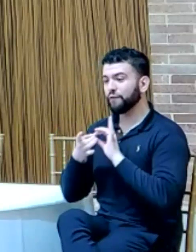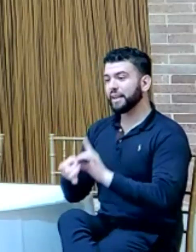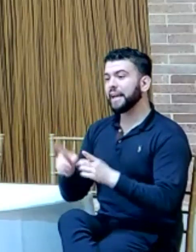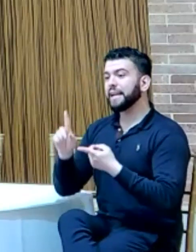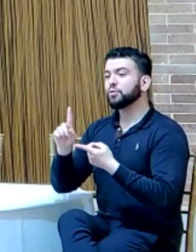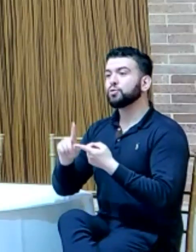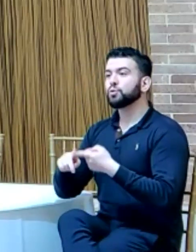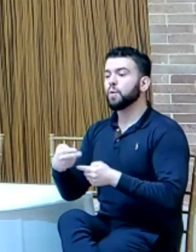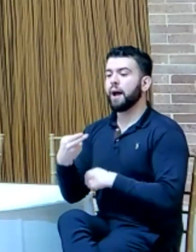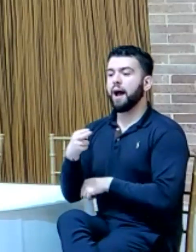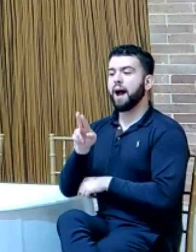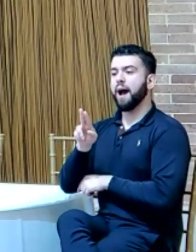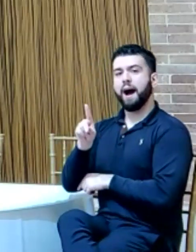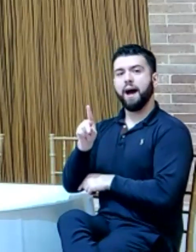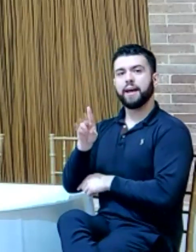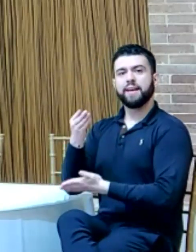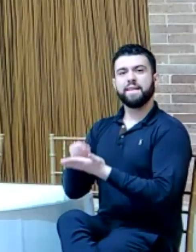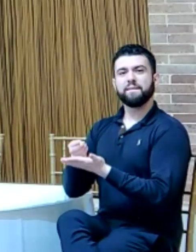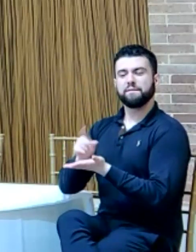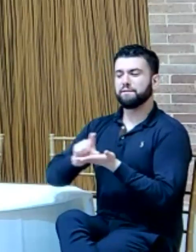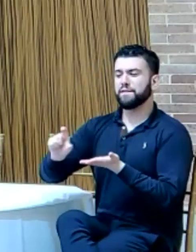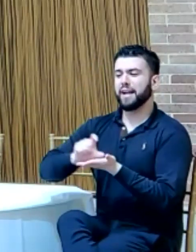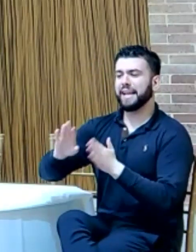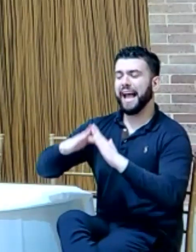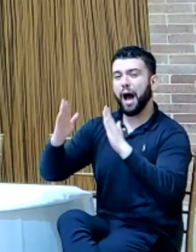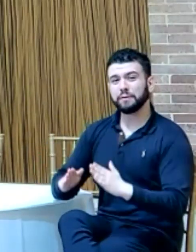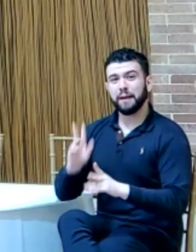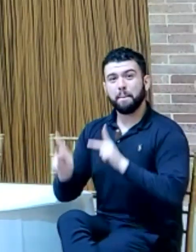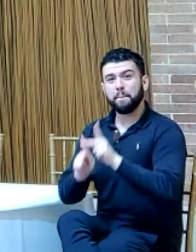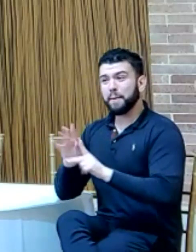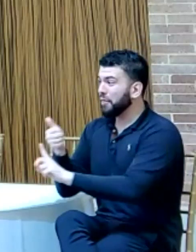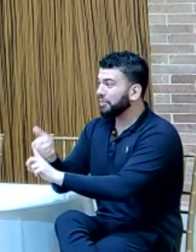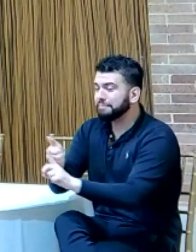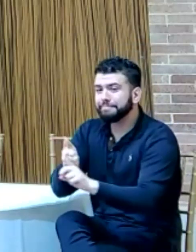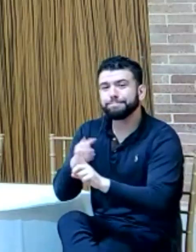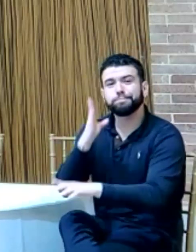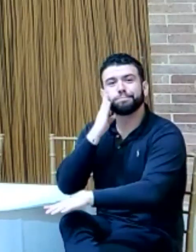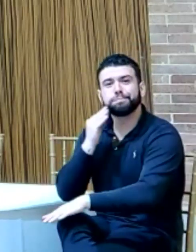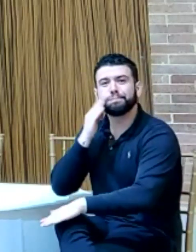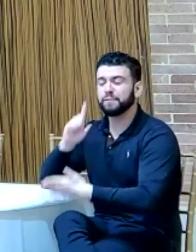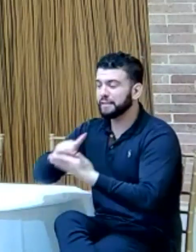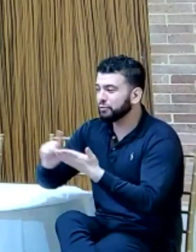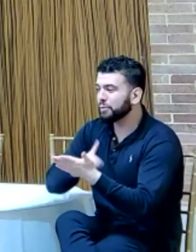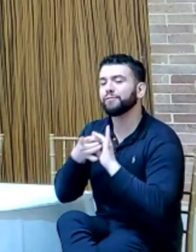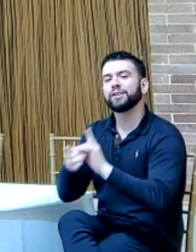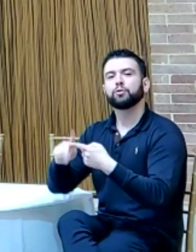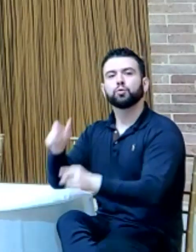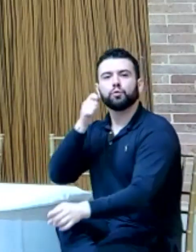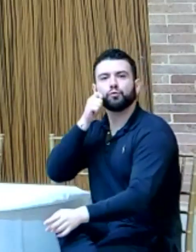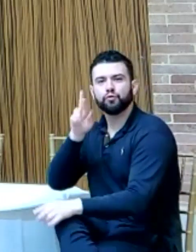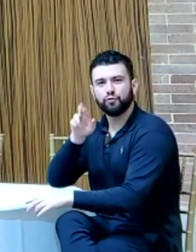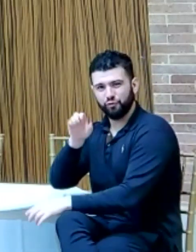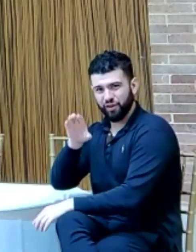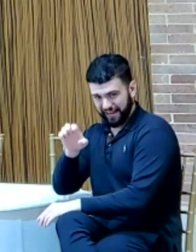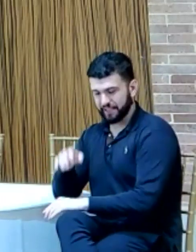Hut funding housing uh where people were being discriminated against along the lines of race and title six of the Civil Rights